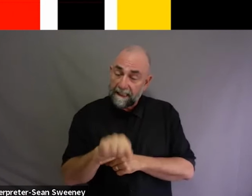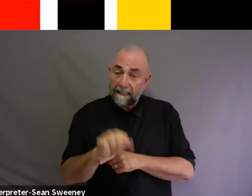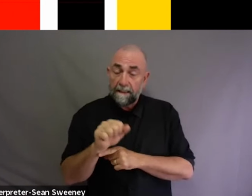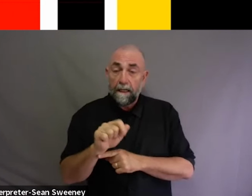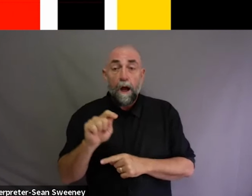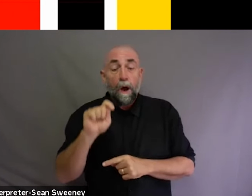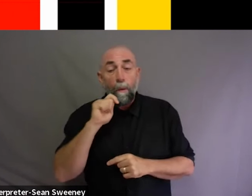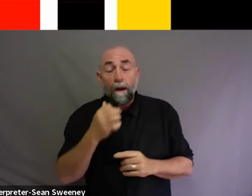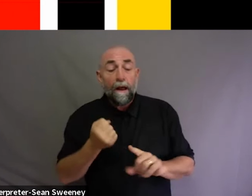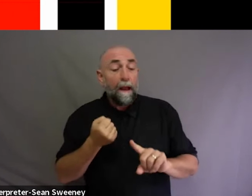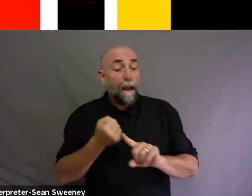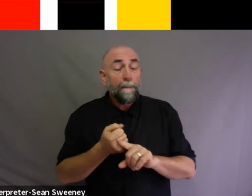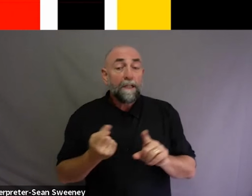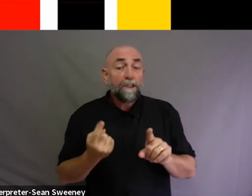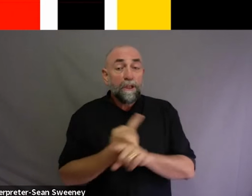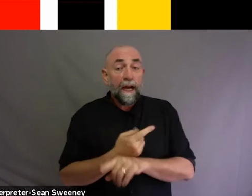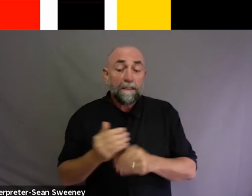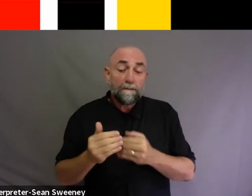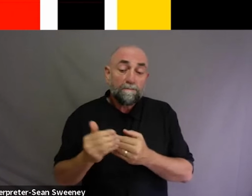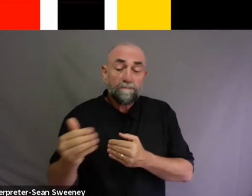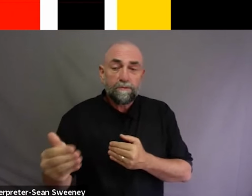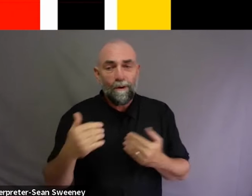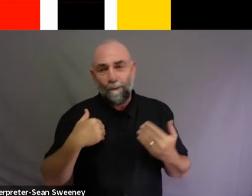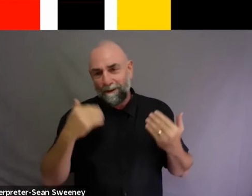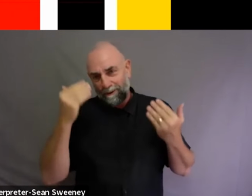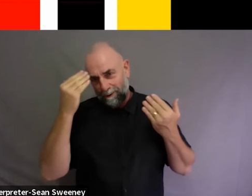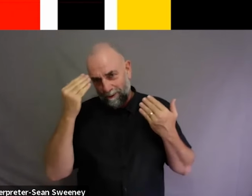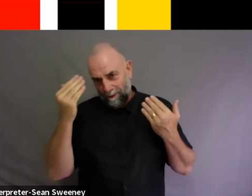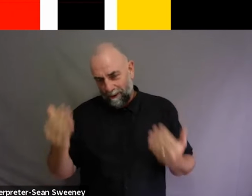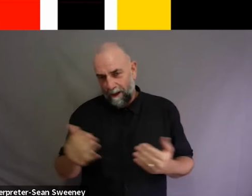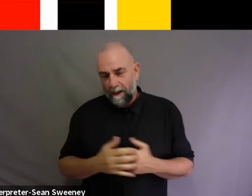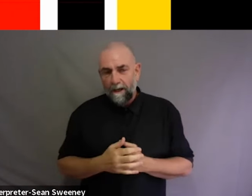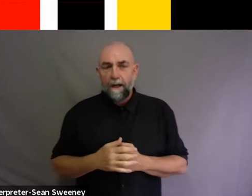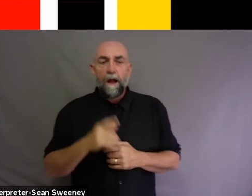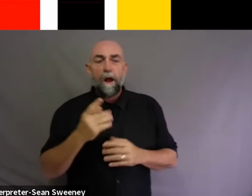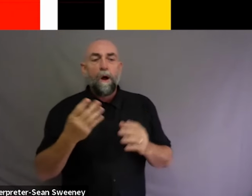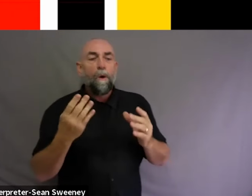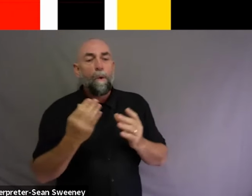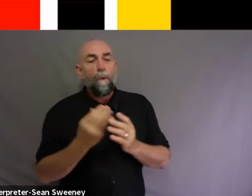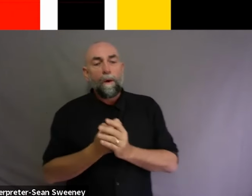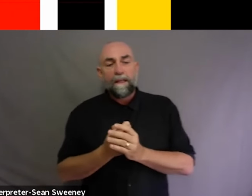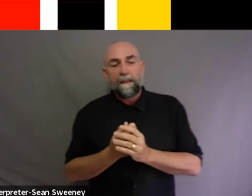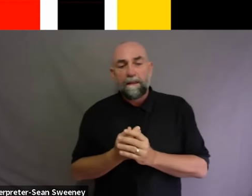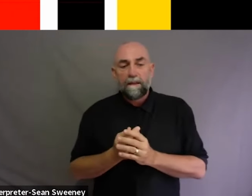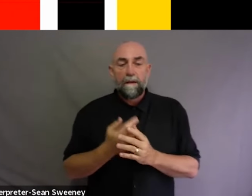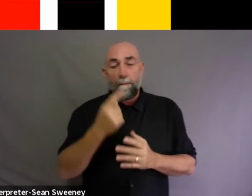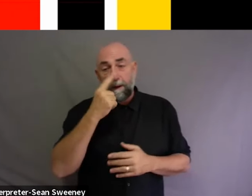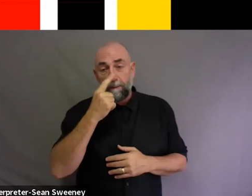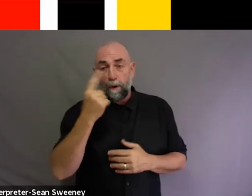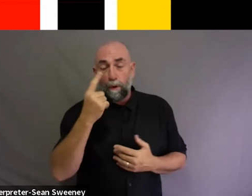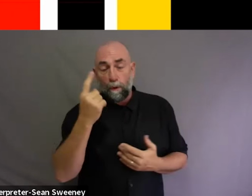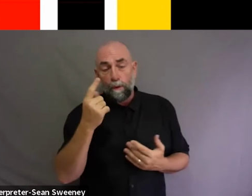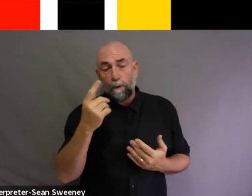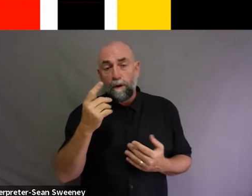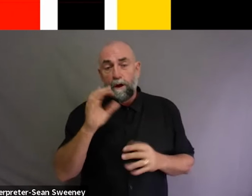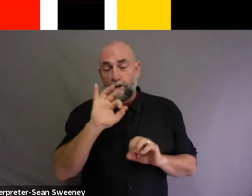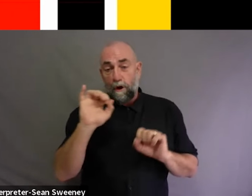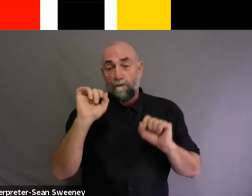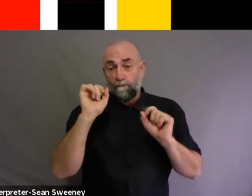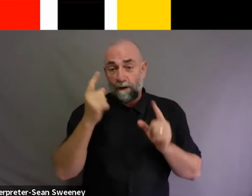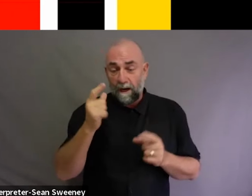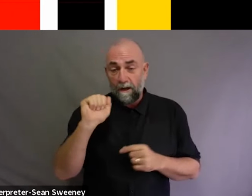the track, we never know. And the problem with unconscious bias is obviously it's unconscious, it's